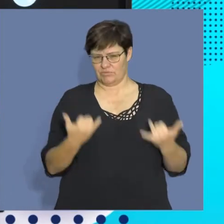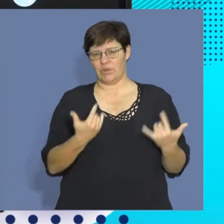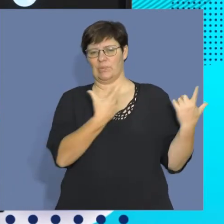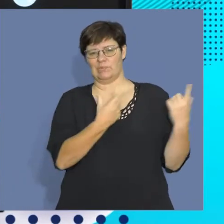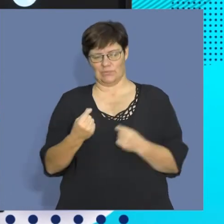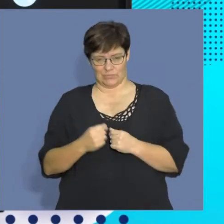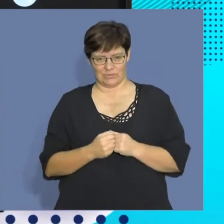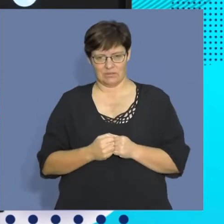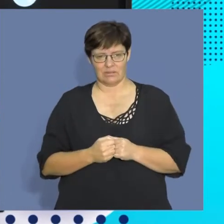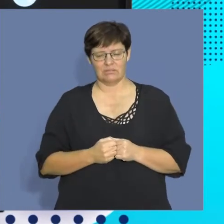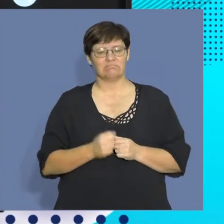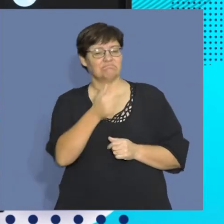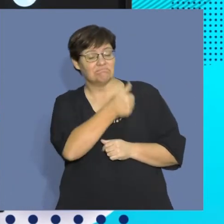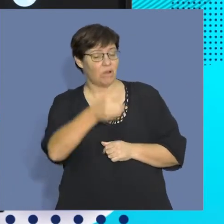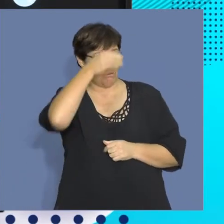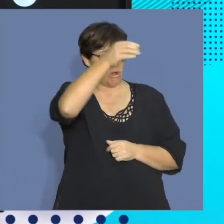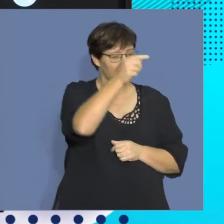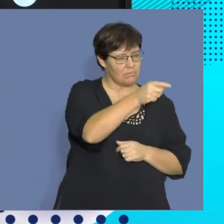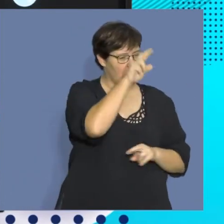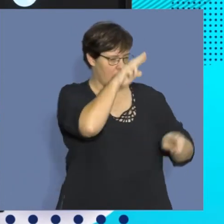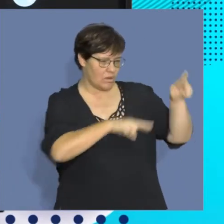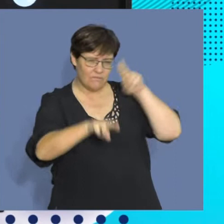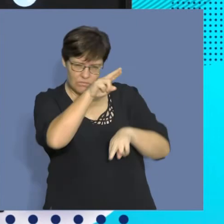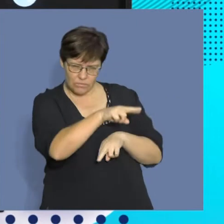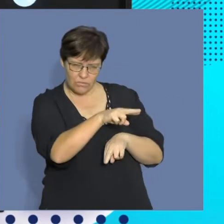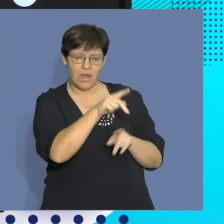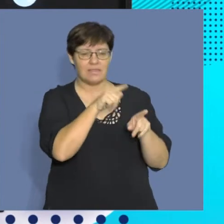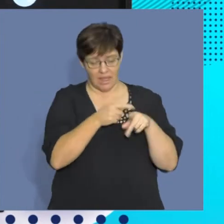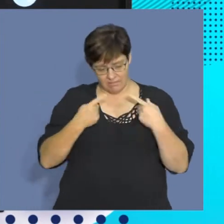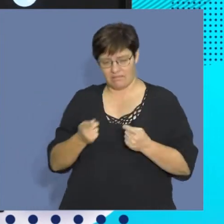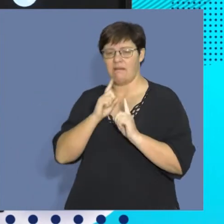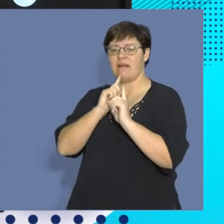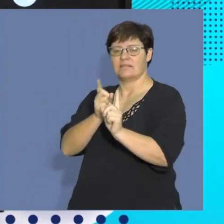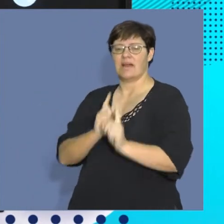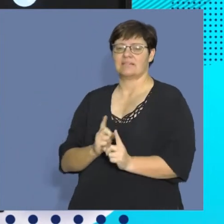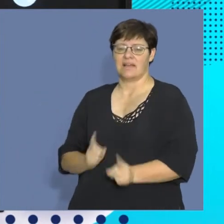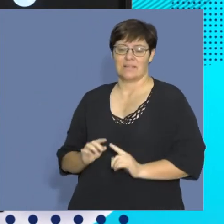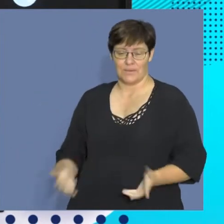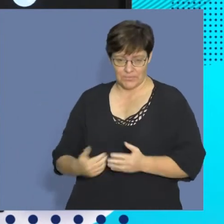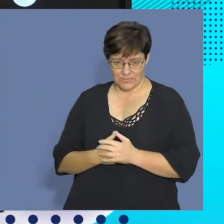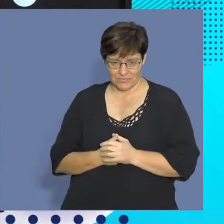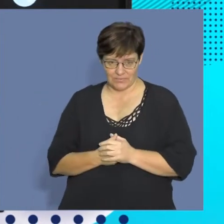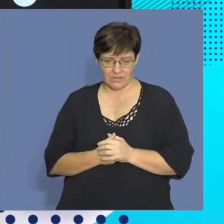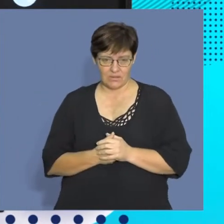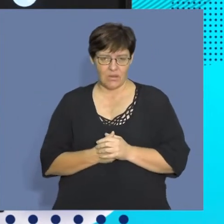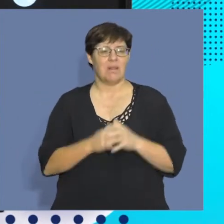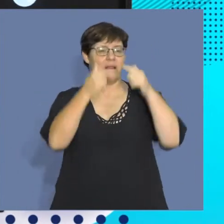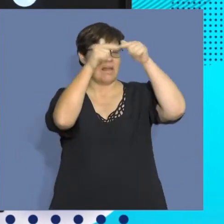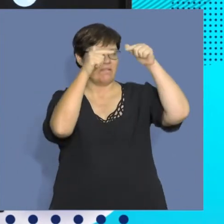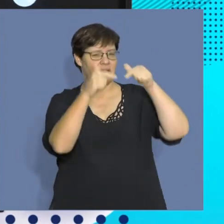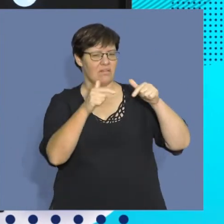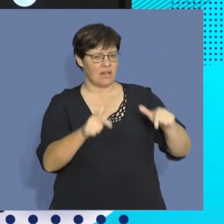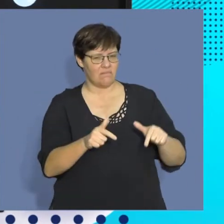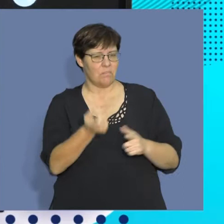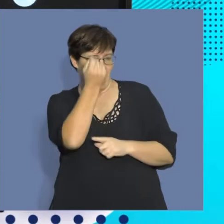today. Get through some of the main concepts, overview them, and then we're going to take some questions at different levels and try and apply our understanding to